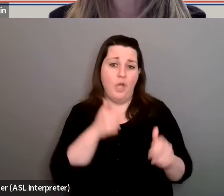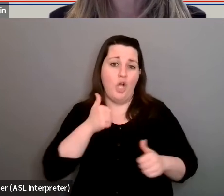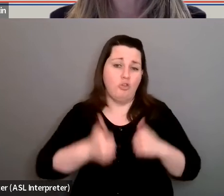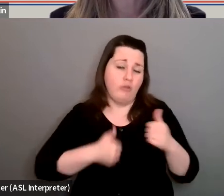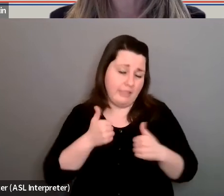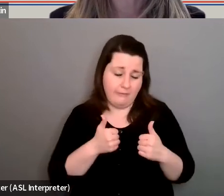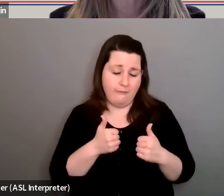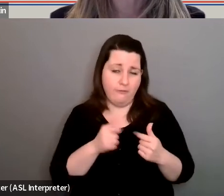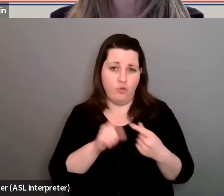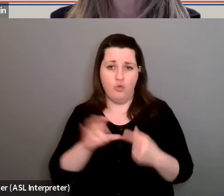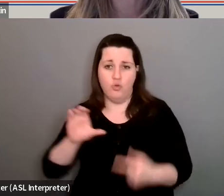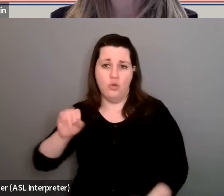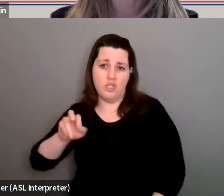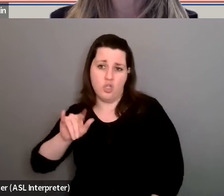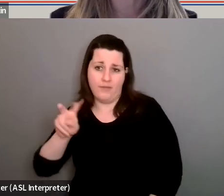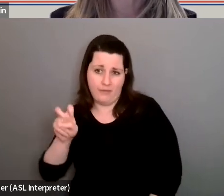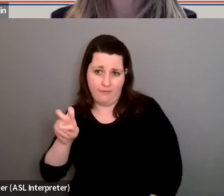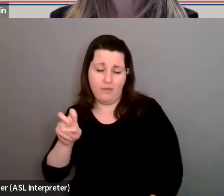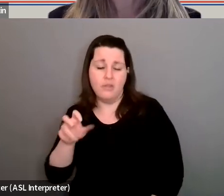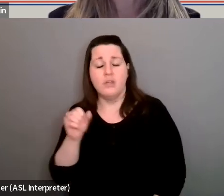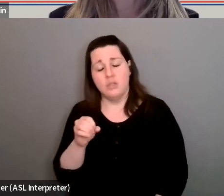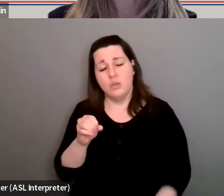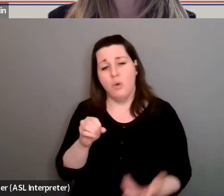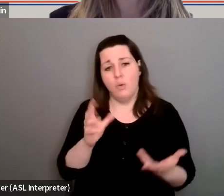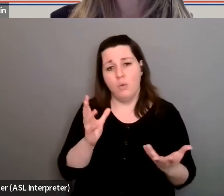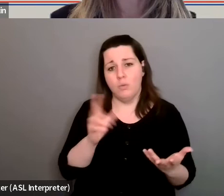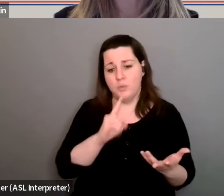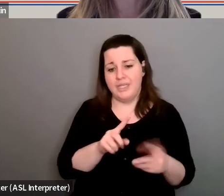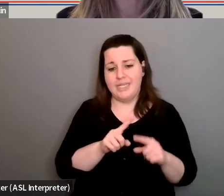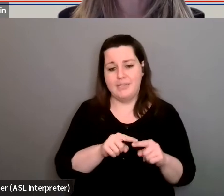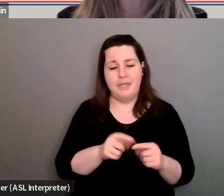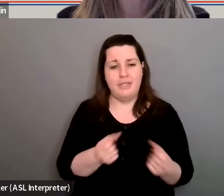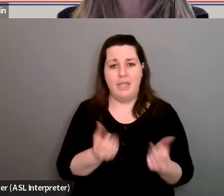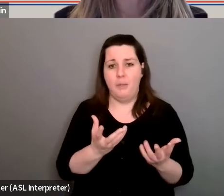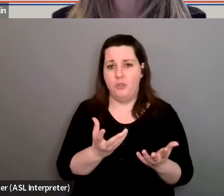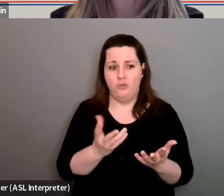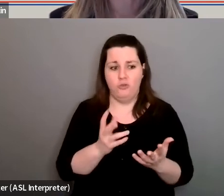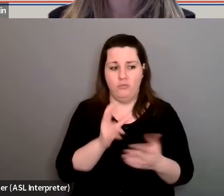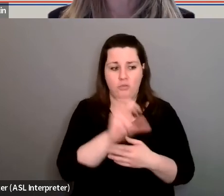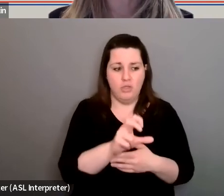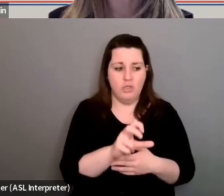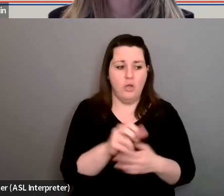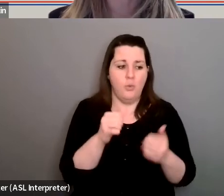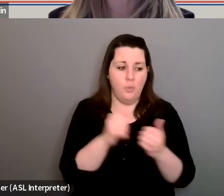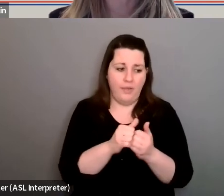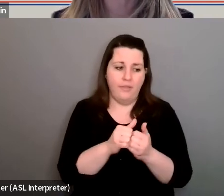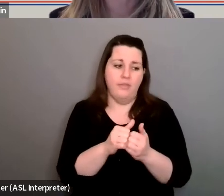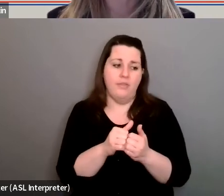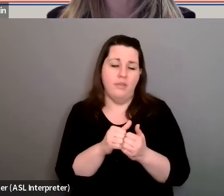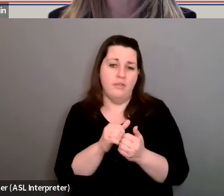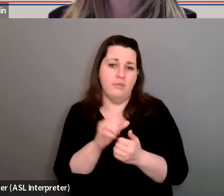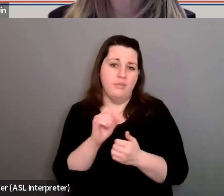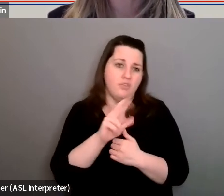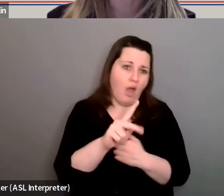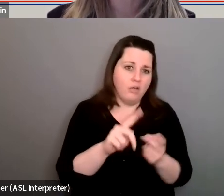to conservative. And it's just really how much you have in the stock versus bond market on each of those. So 100% stock